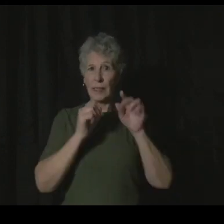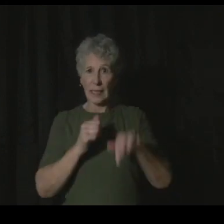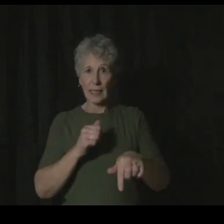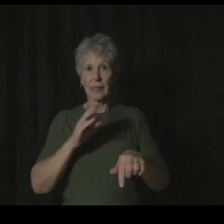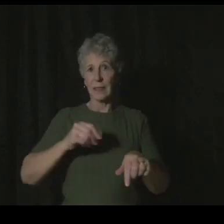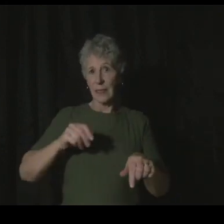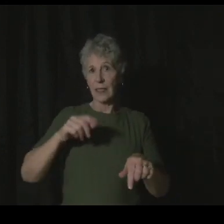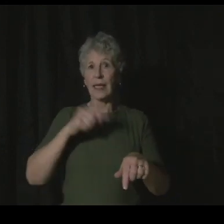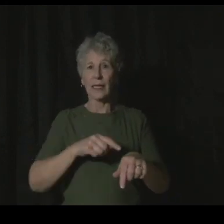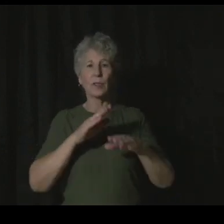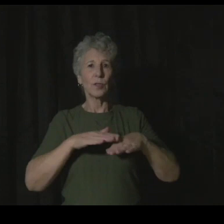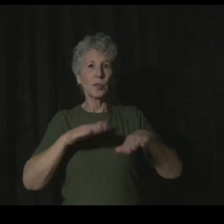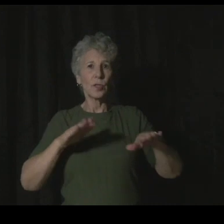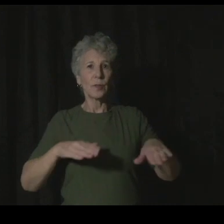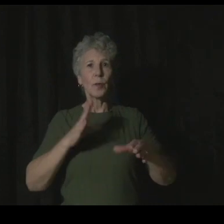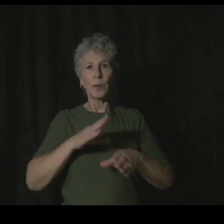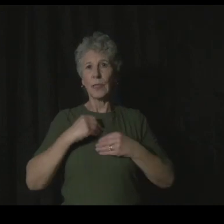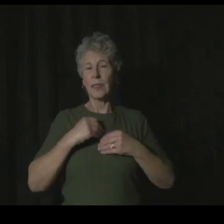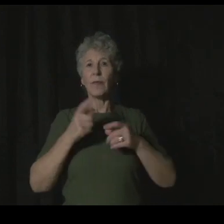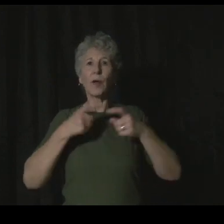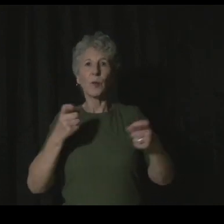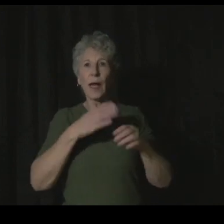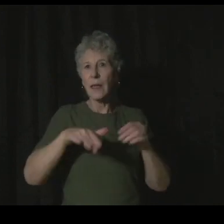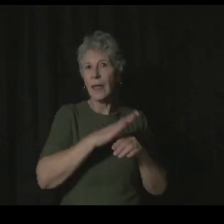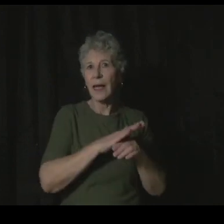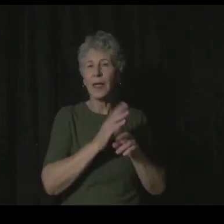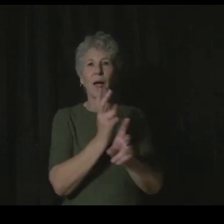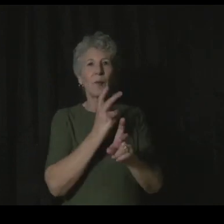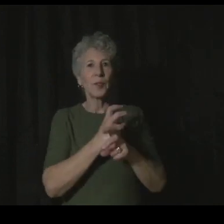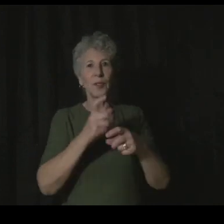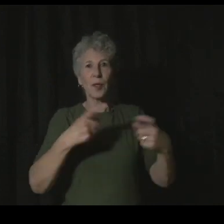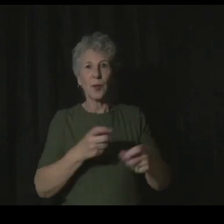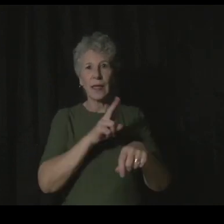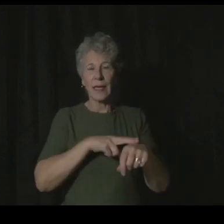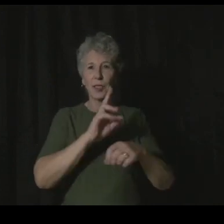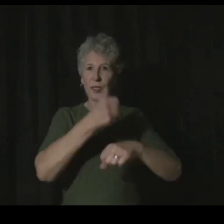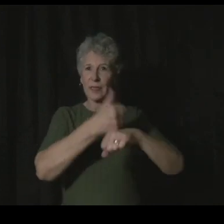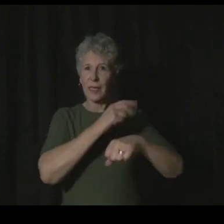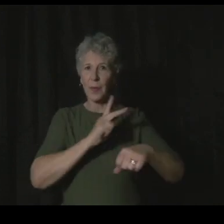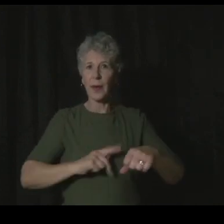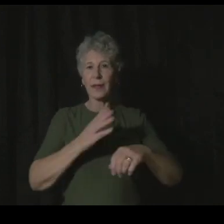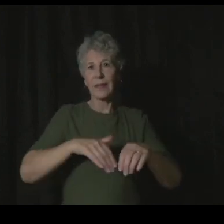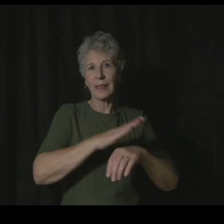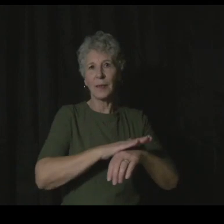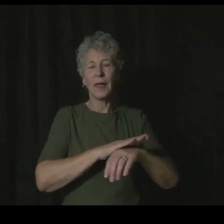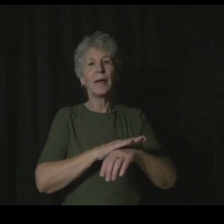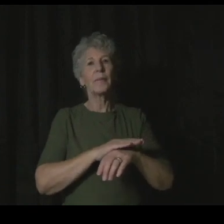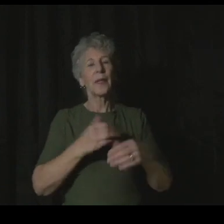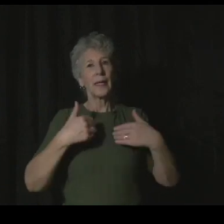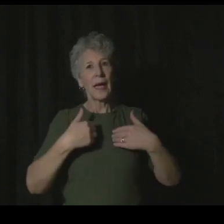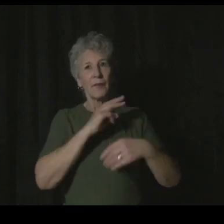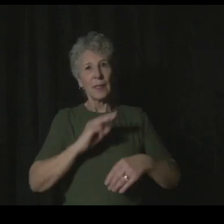his children, would receive a great land, produce a great nation, set up a kingdom, and produce the Messiah who would